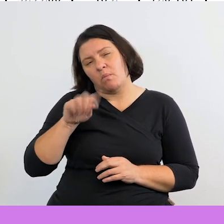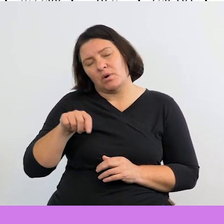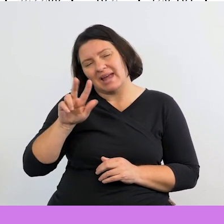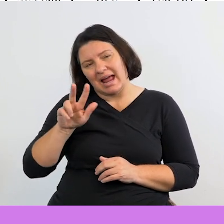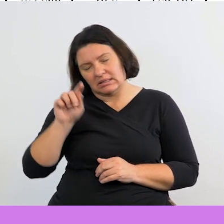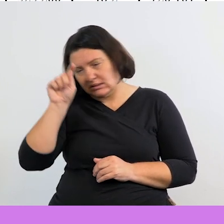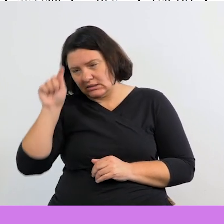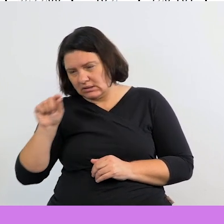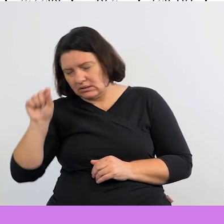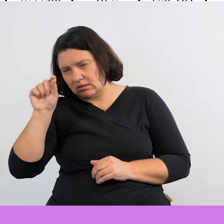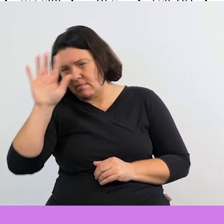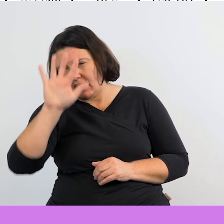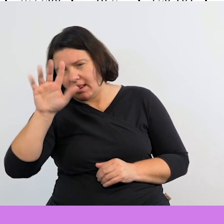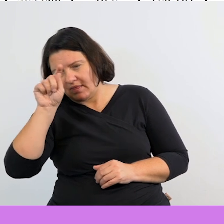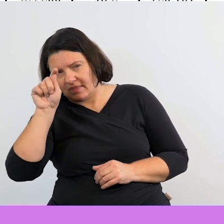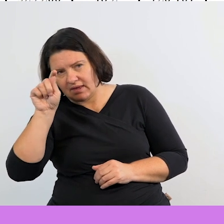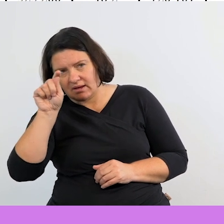below, so I move all the way down.